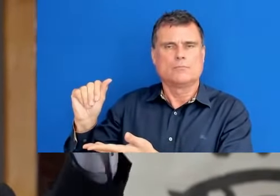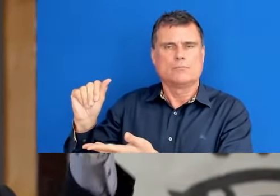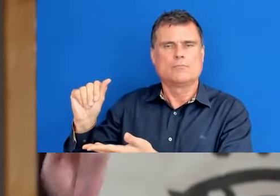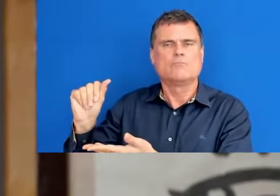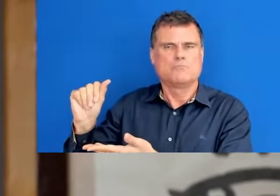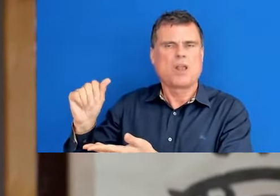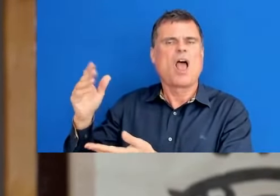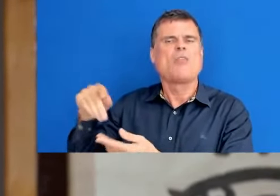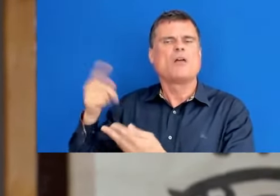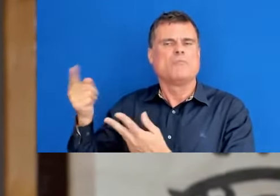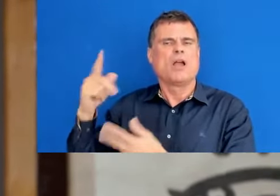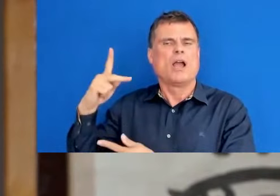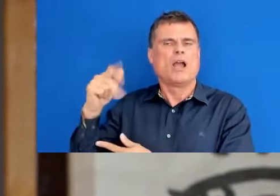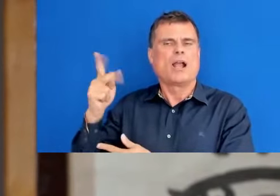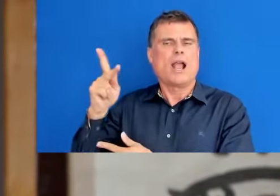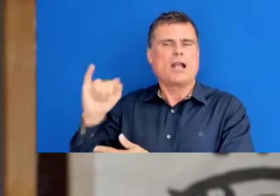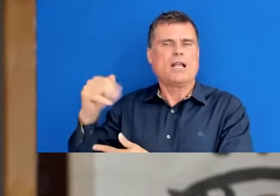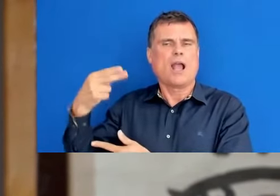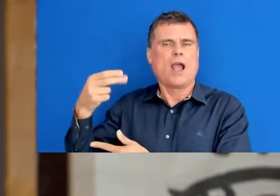Wave, Laureen.